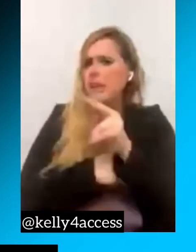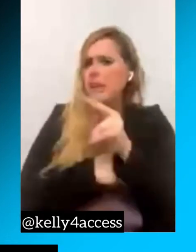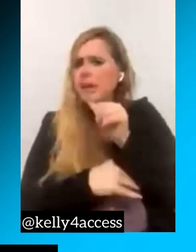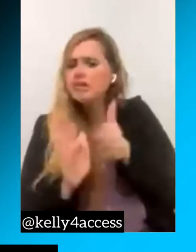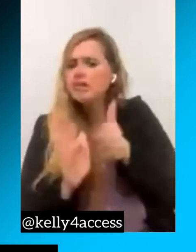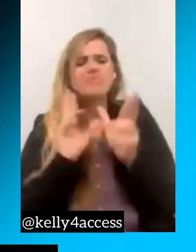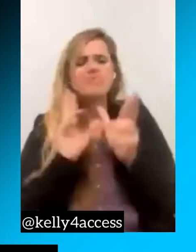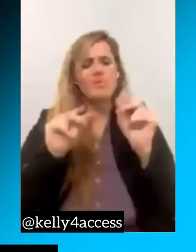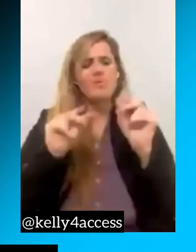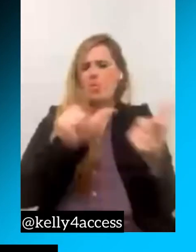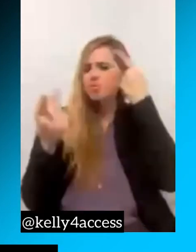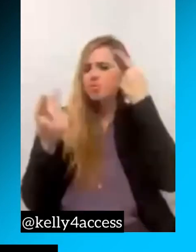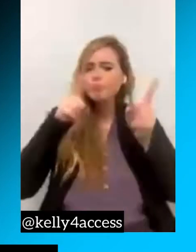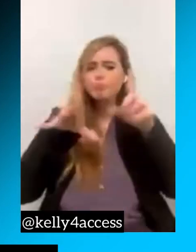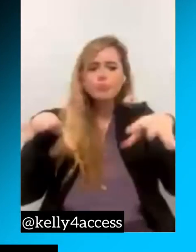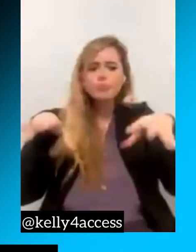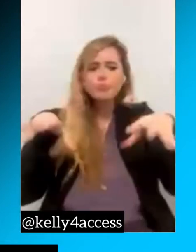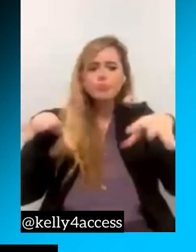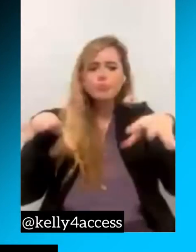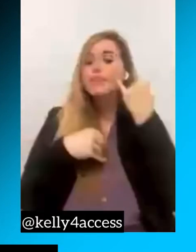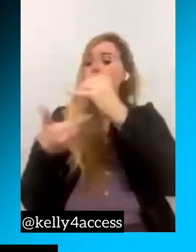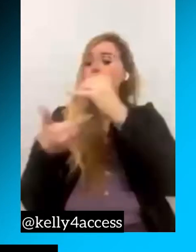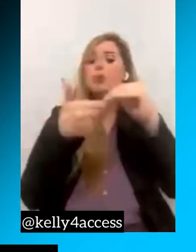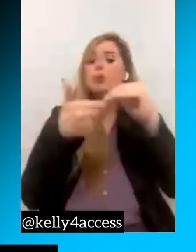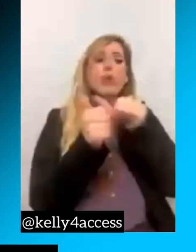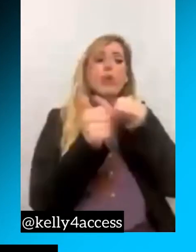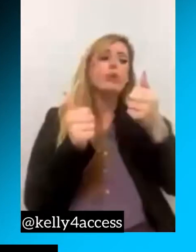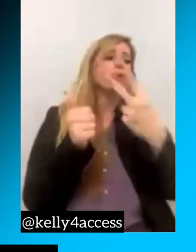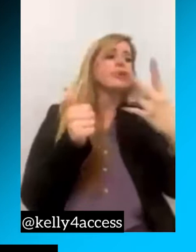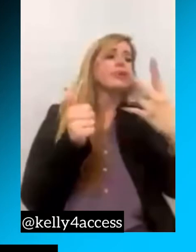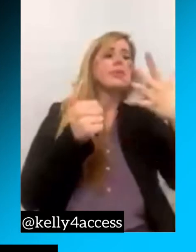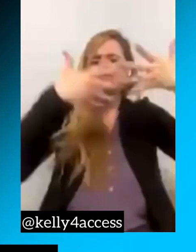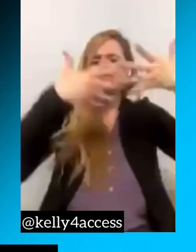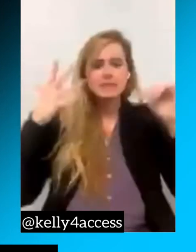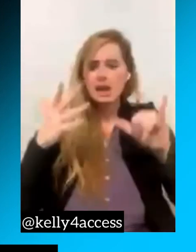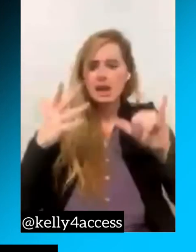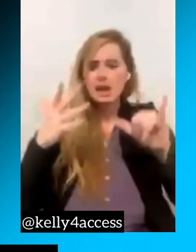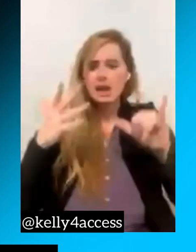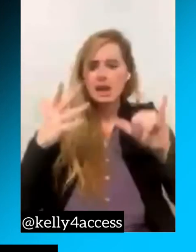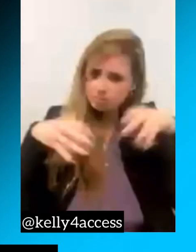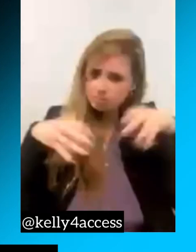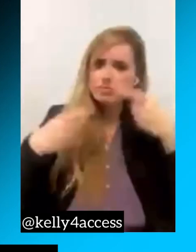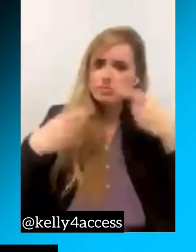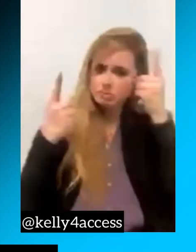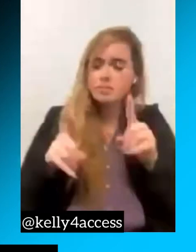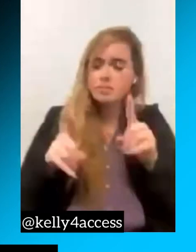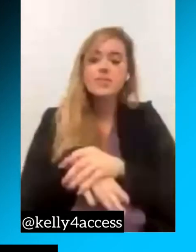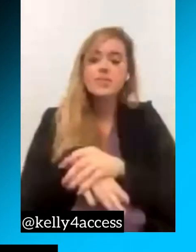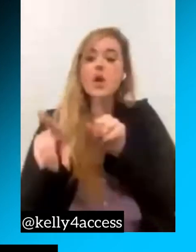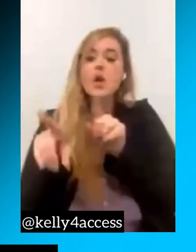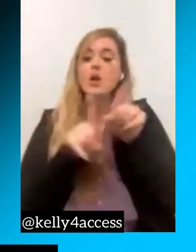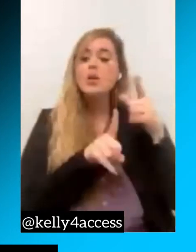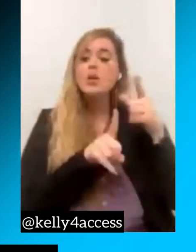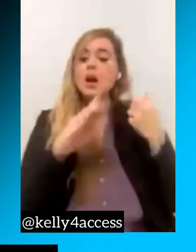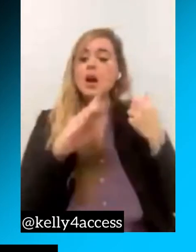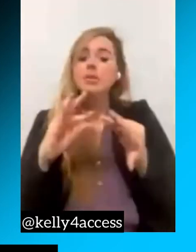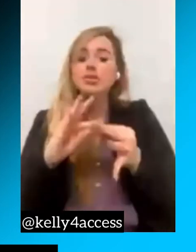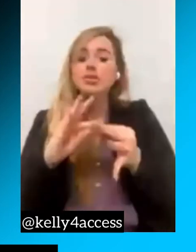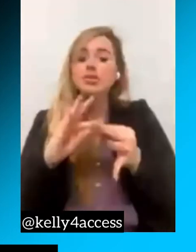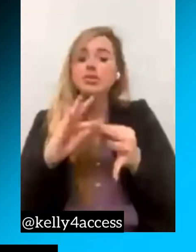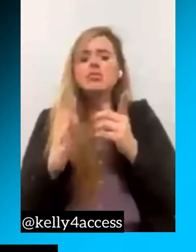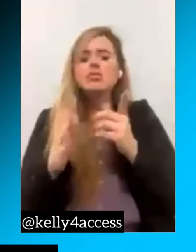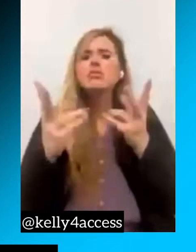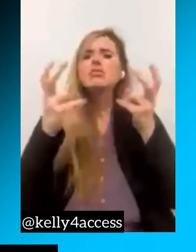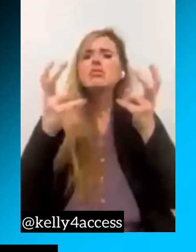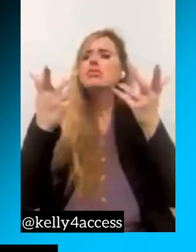put down, and I don't know if you'll agree, Manu, is that it's impossible, or it can't, or it won't